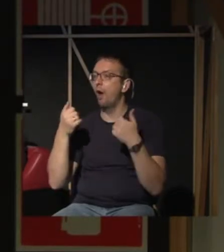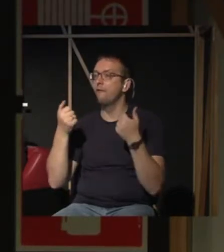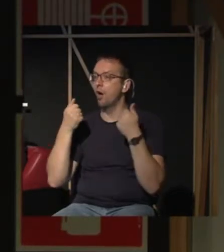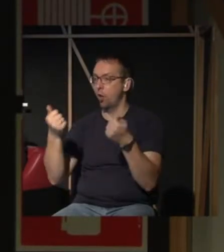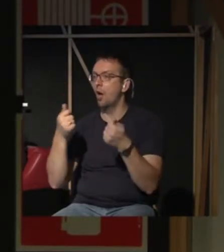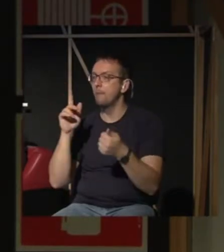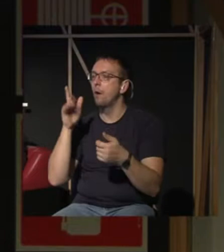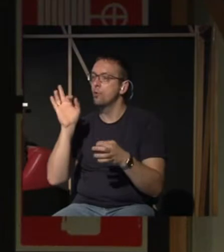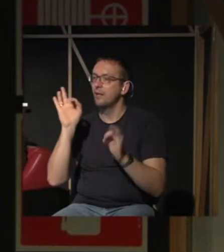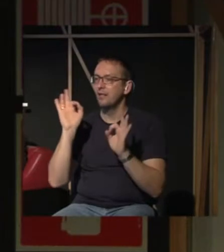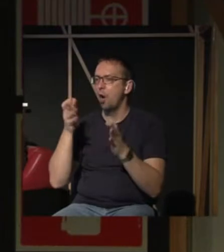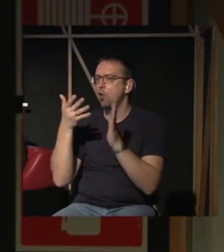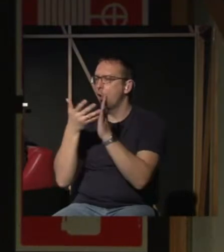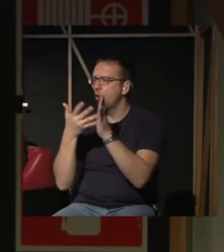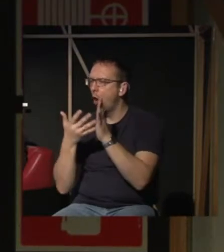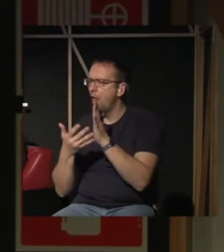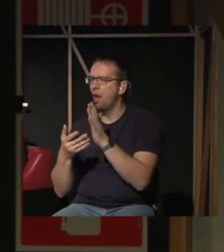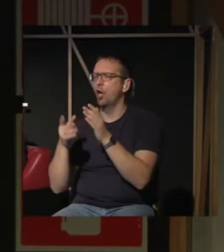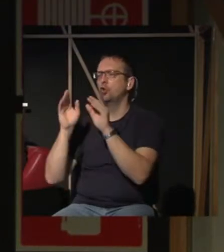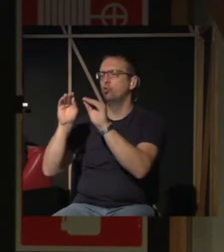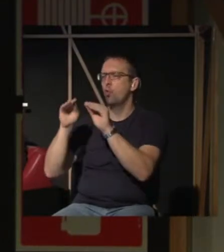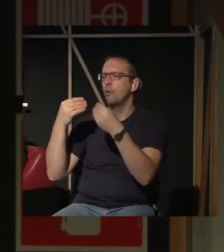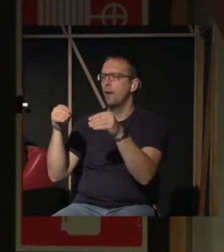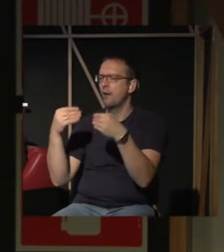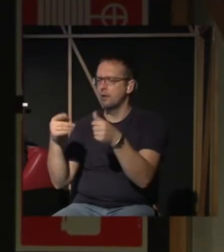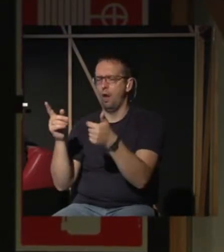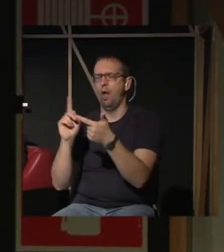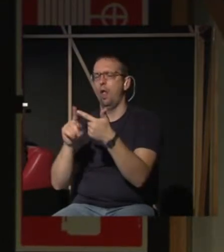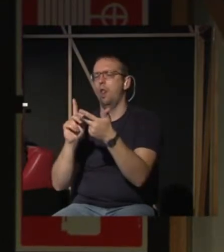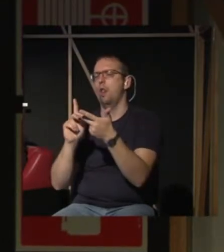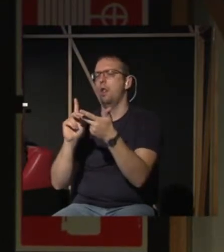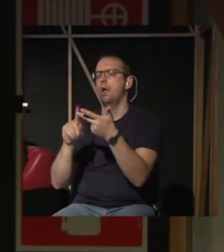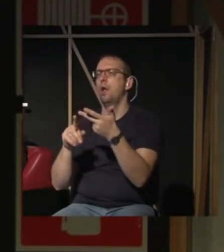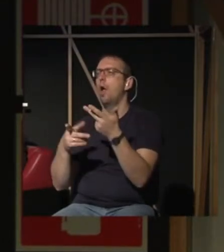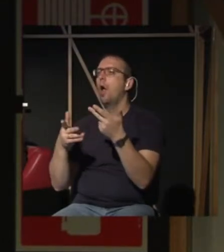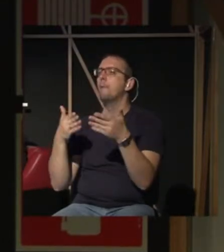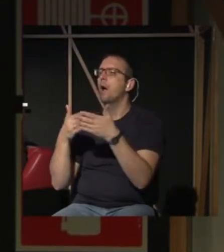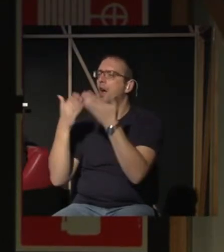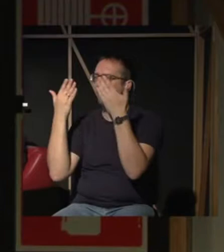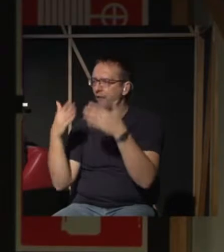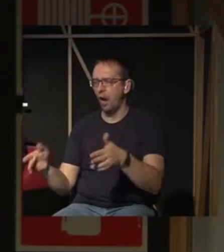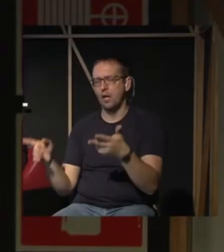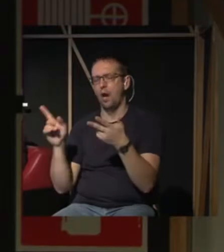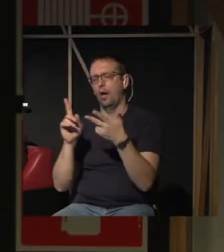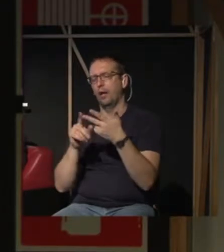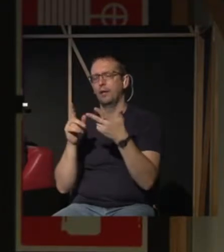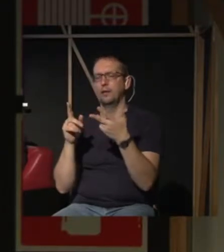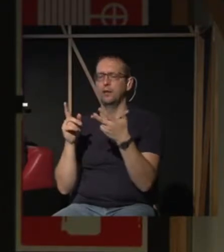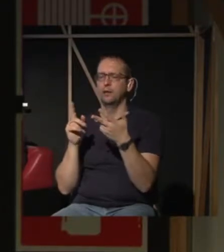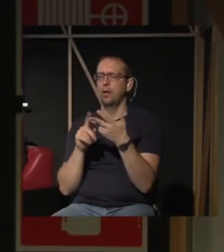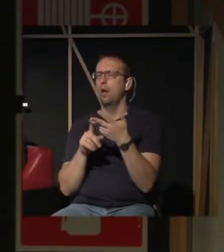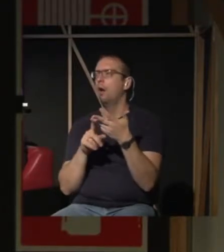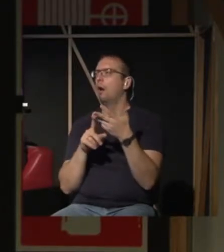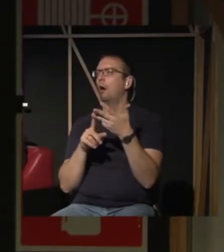We've integrated accessibility into manuals and operational documents, for example, our FIFA FanFest manuals